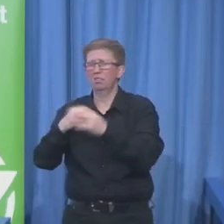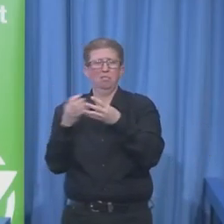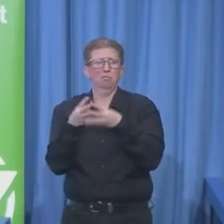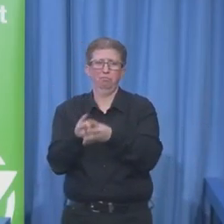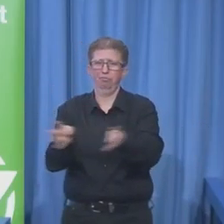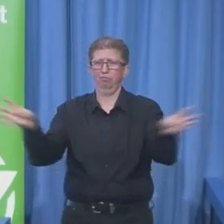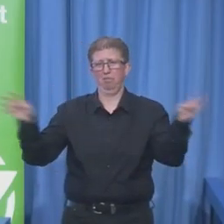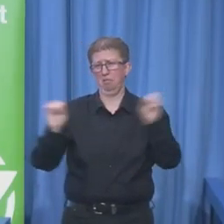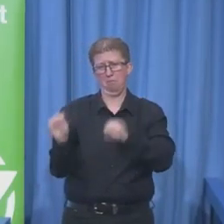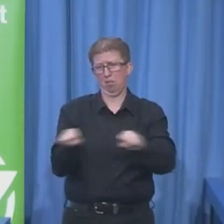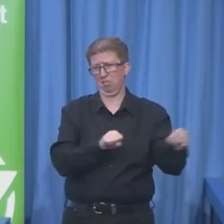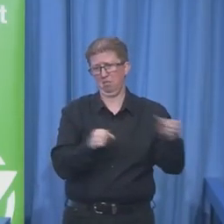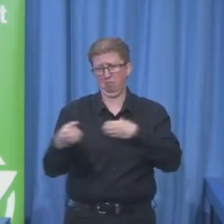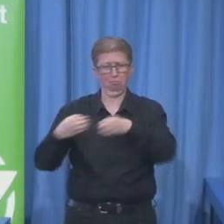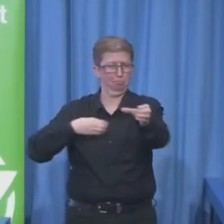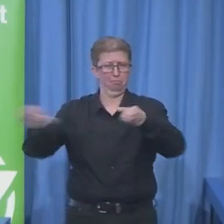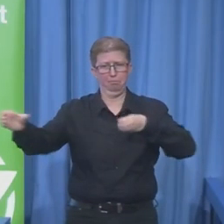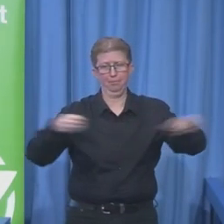So,